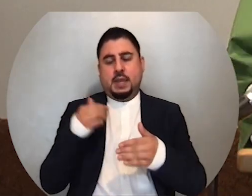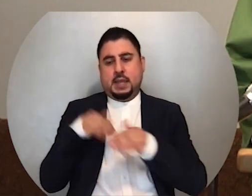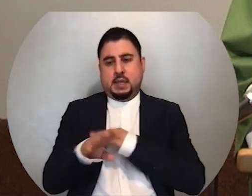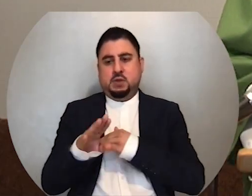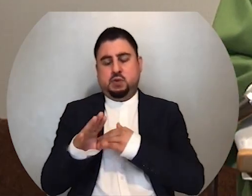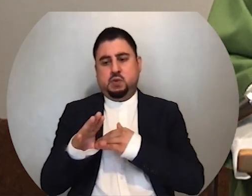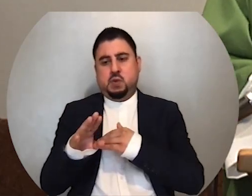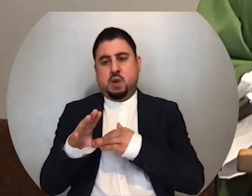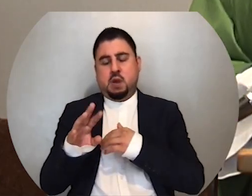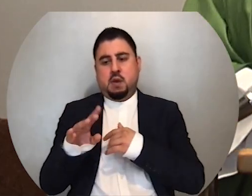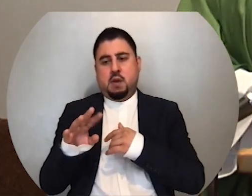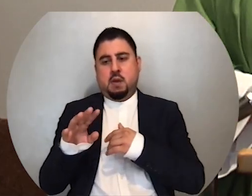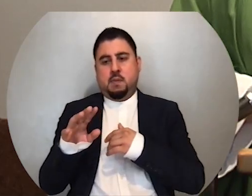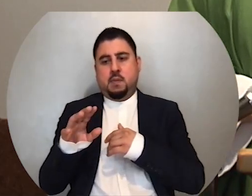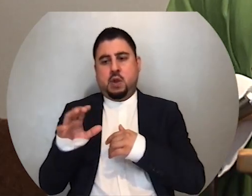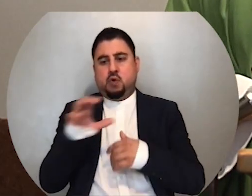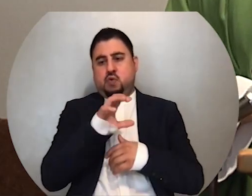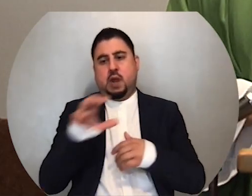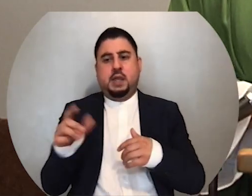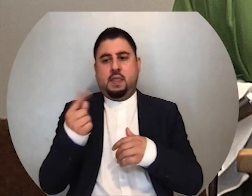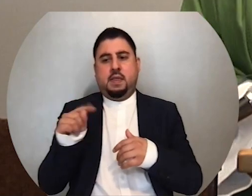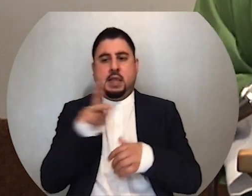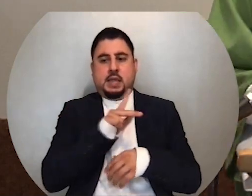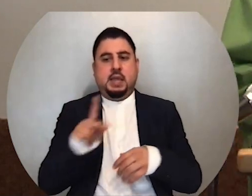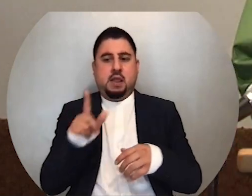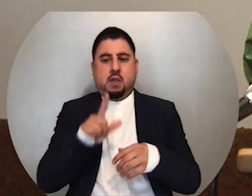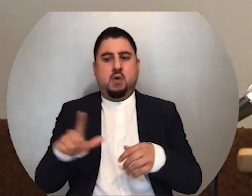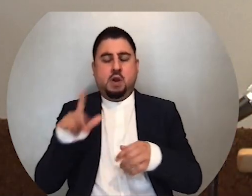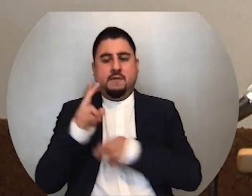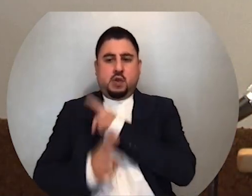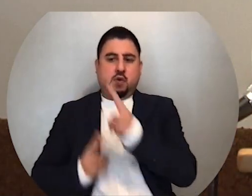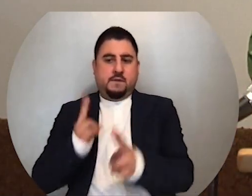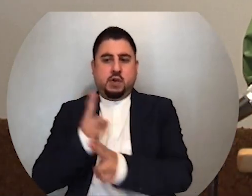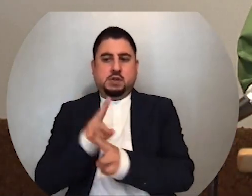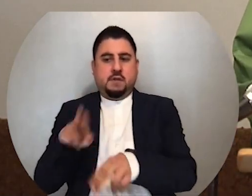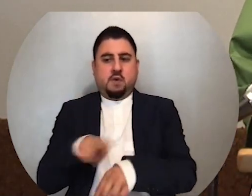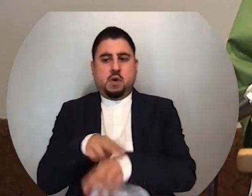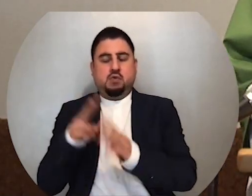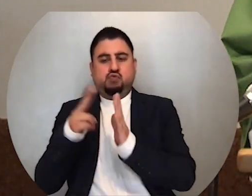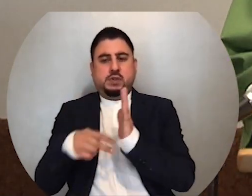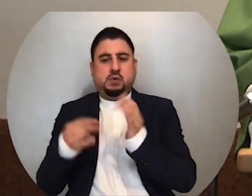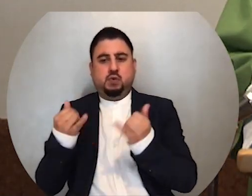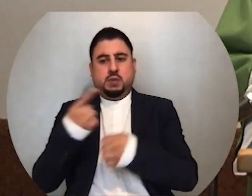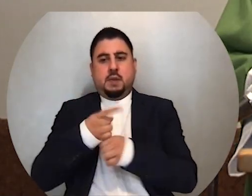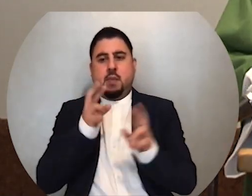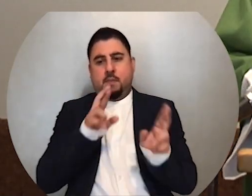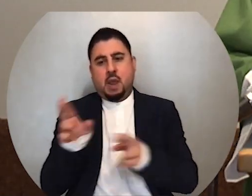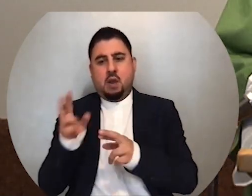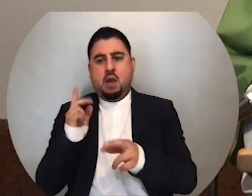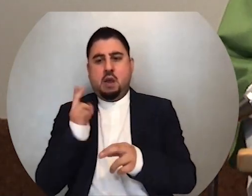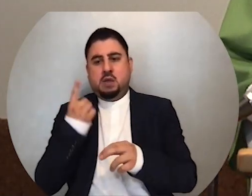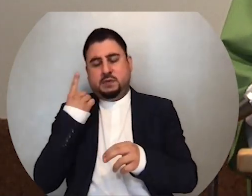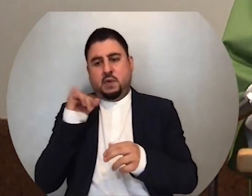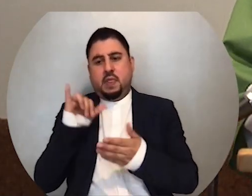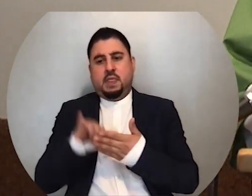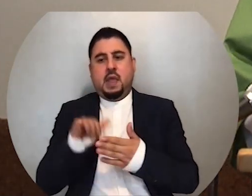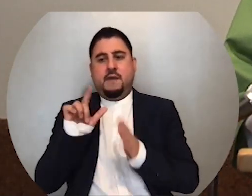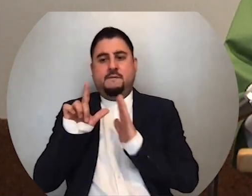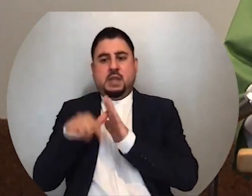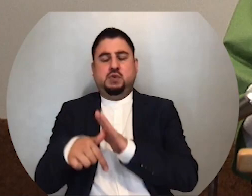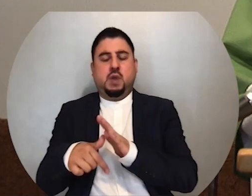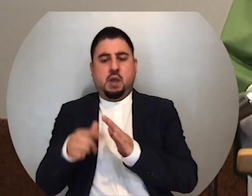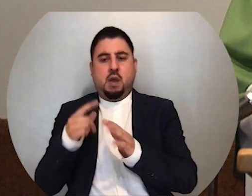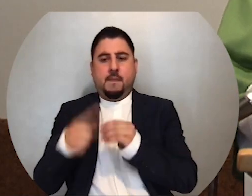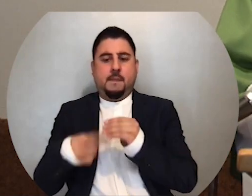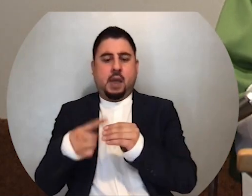into Christ, the King, the Lord of the universe. And of course, the readings today kind of prepare us for that